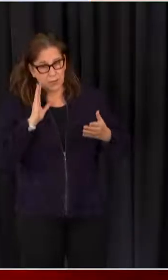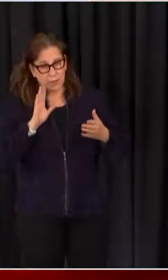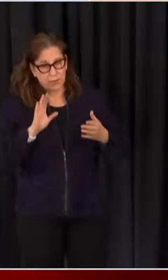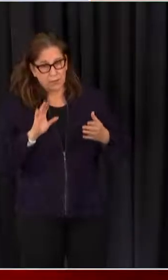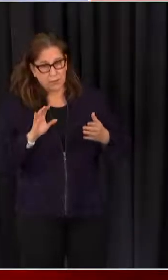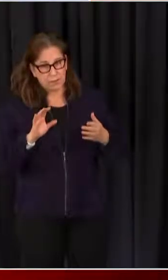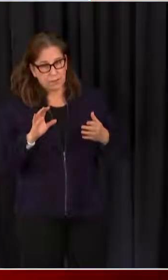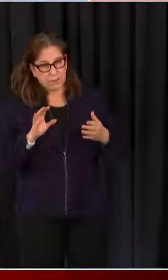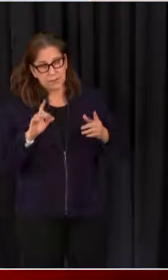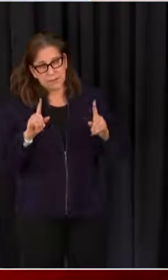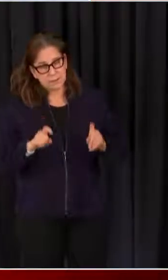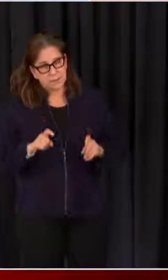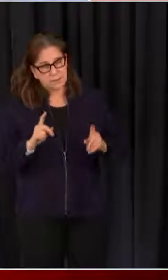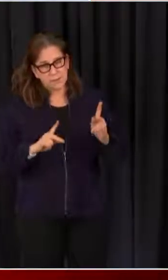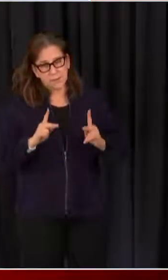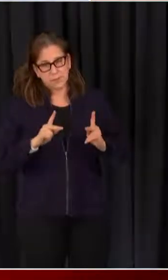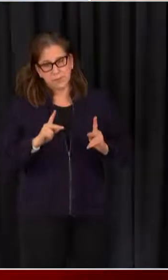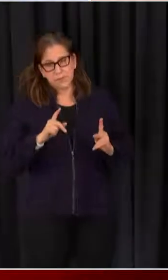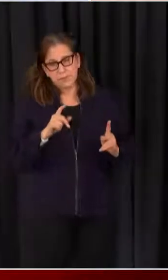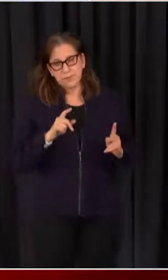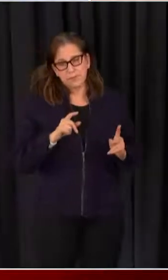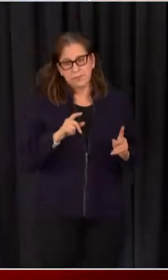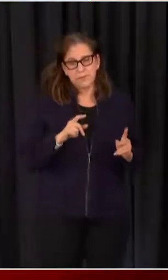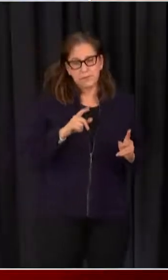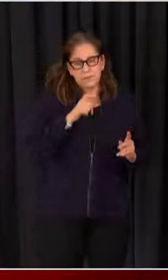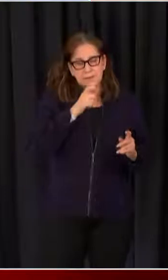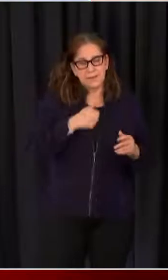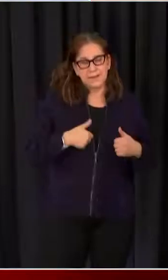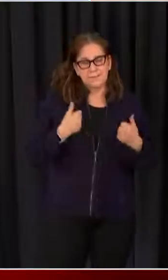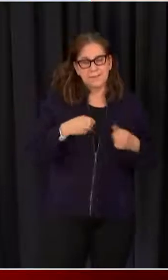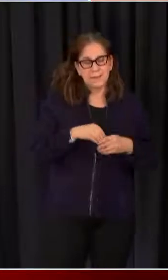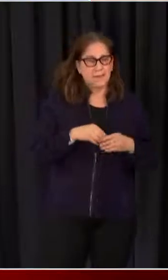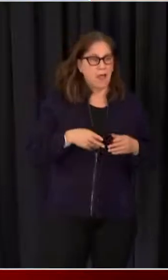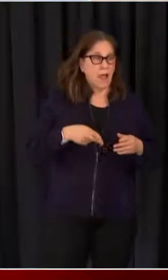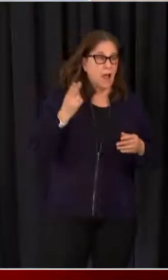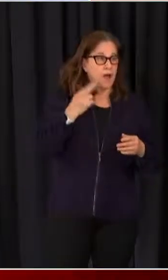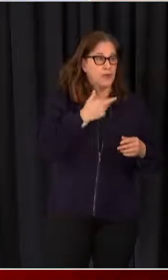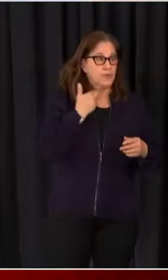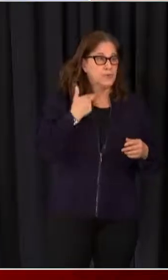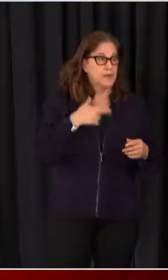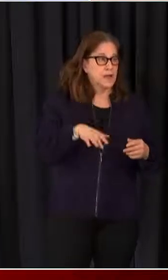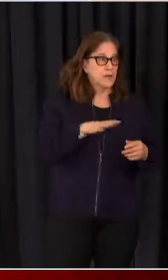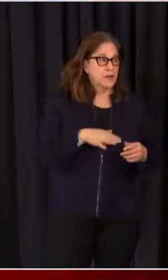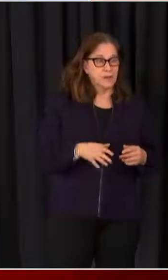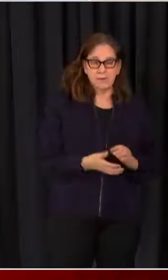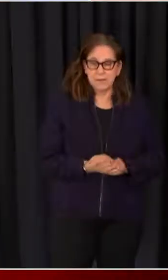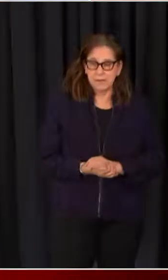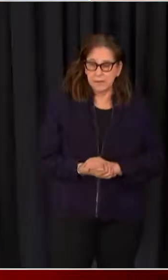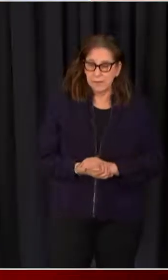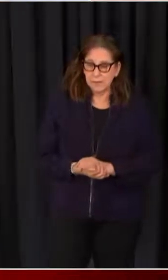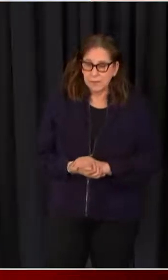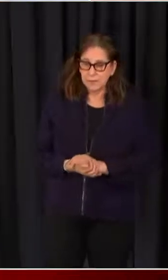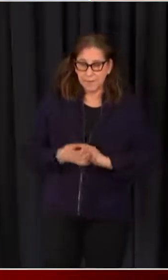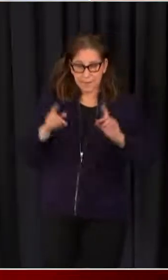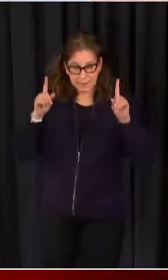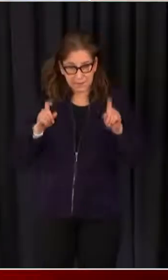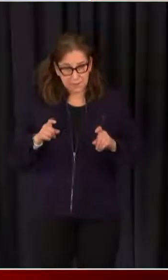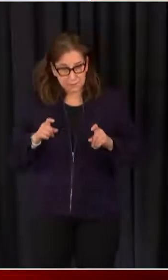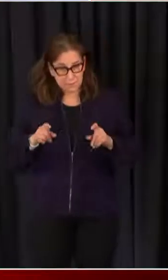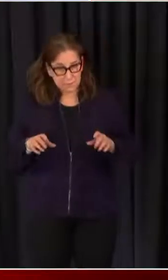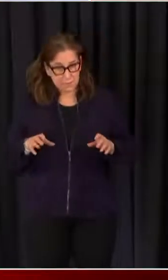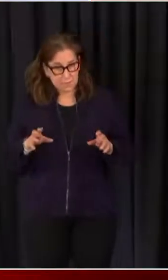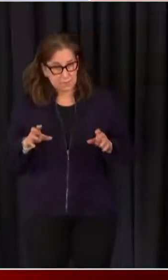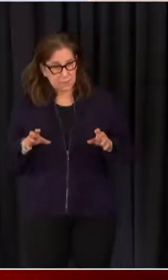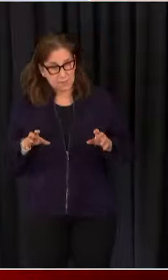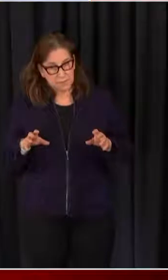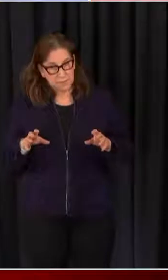who, especially with the people who live in those high-risk areas, those high-risk zip codes? And is testing being done to make sure that the new